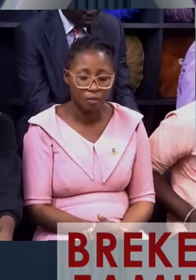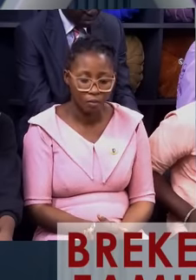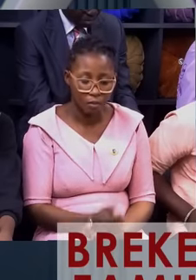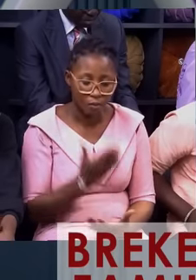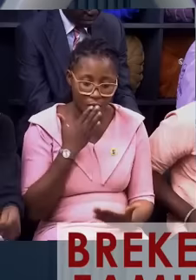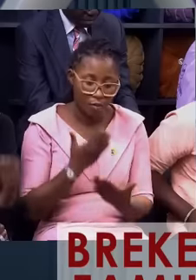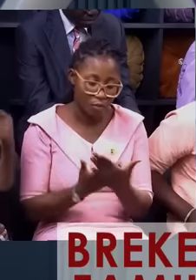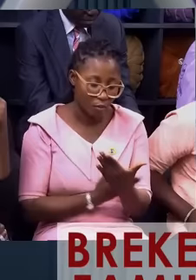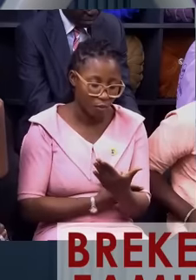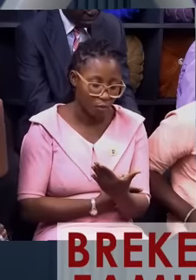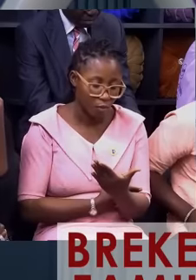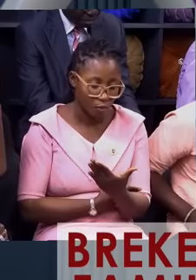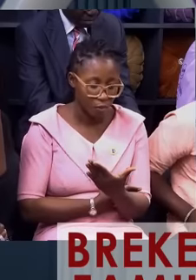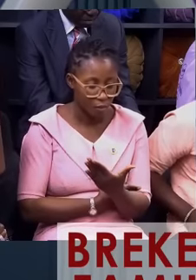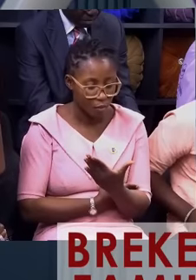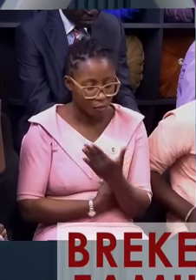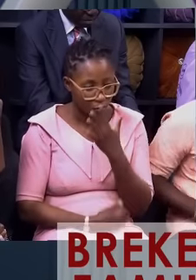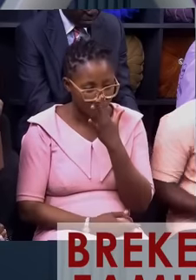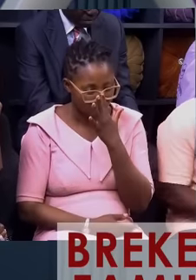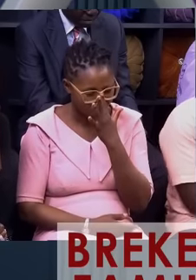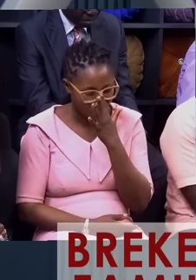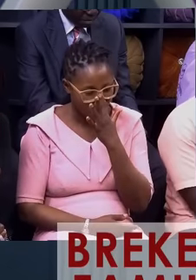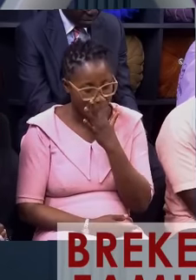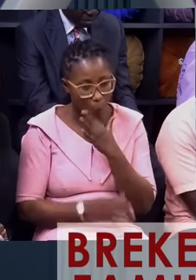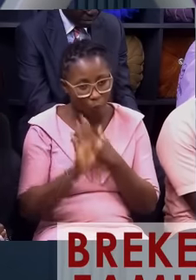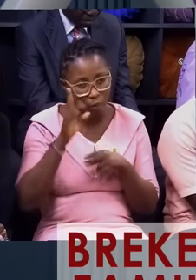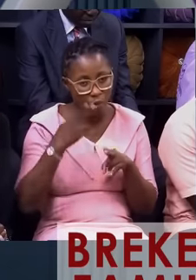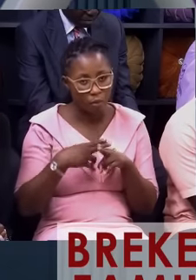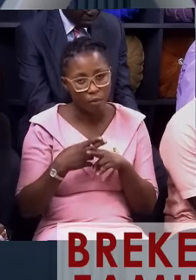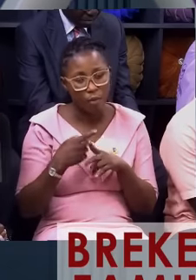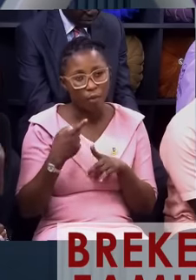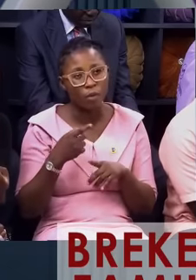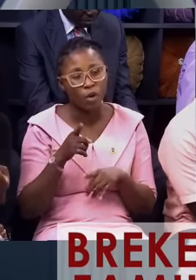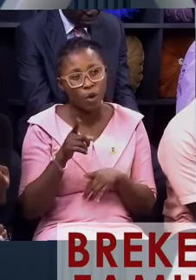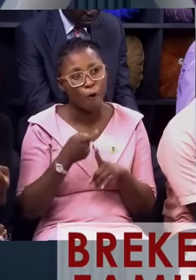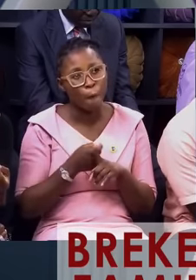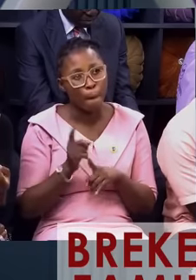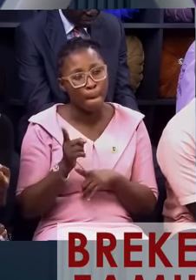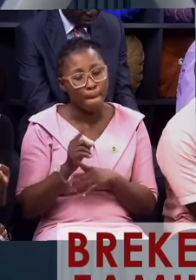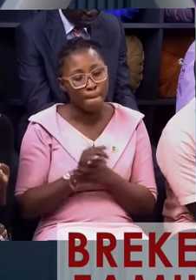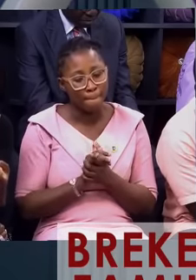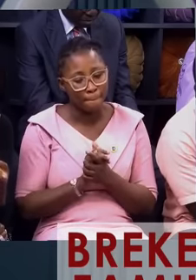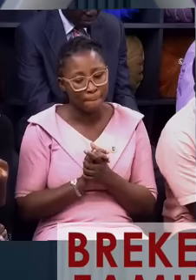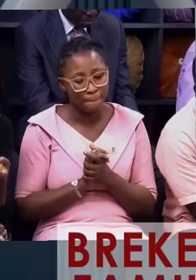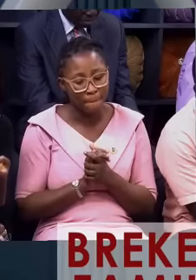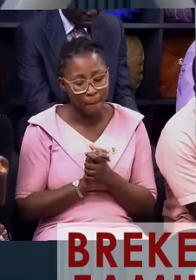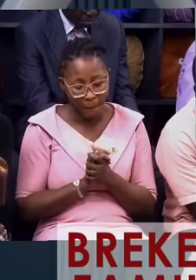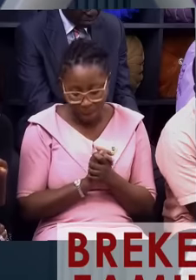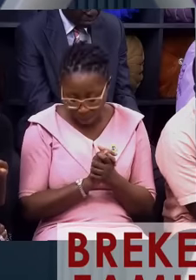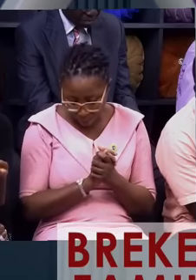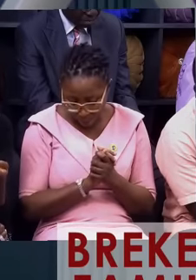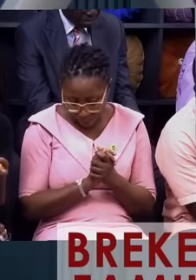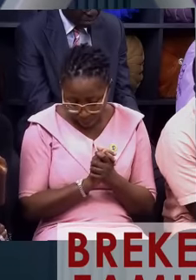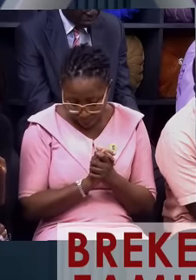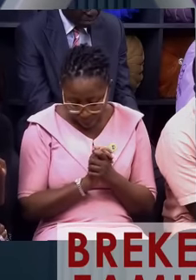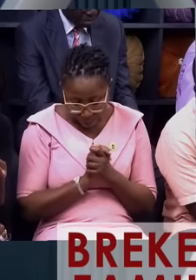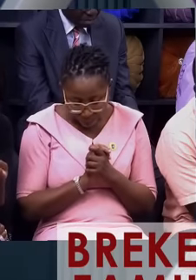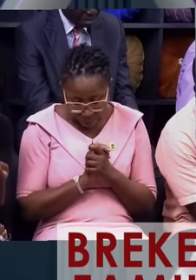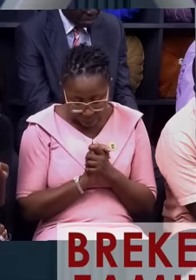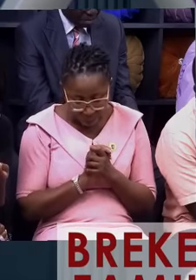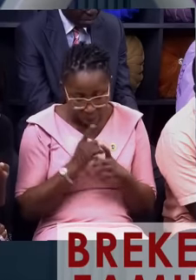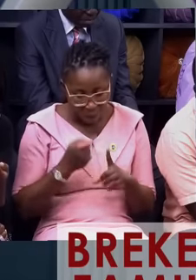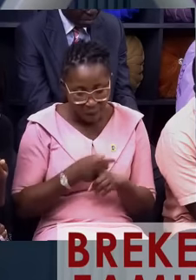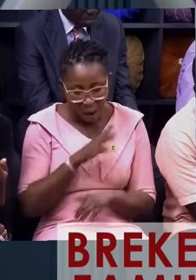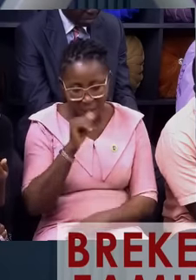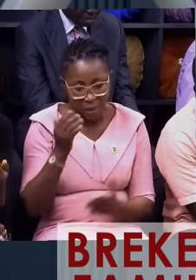morning hello good morning wa be your name where you from I'm calling